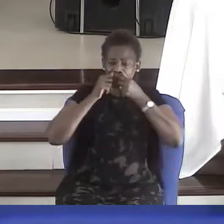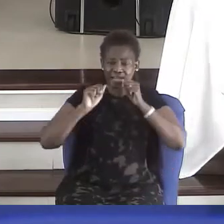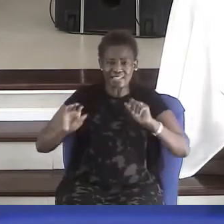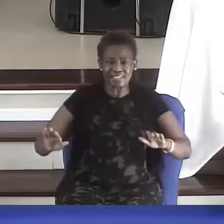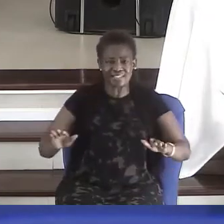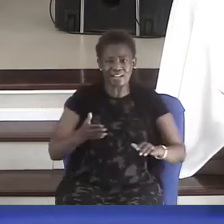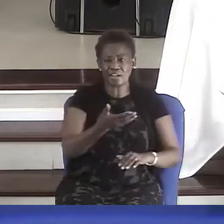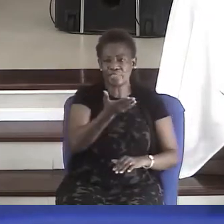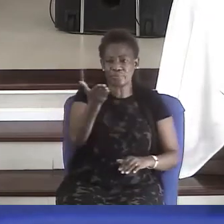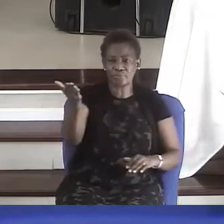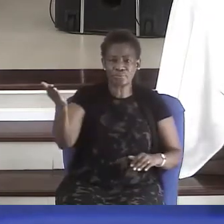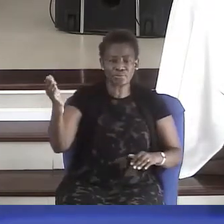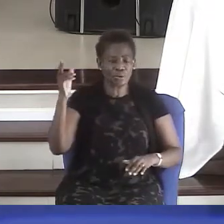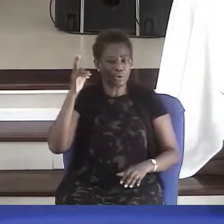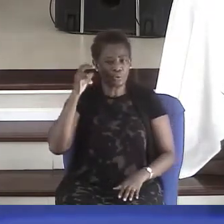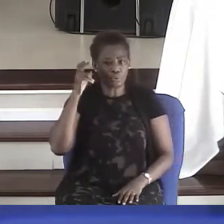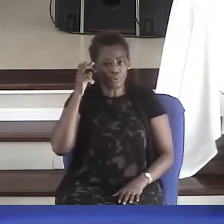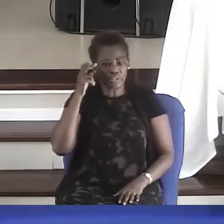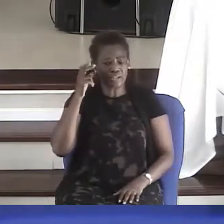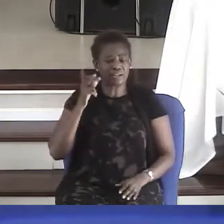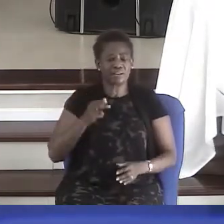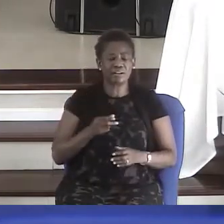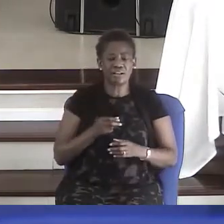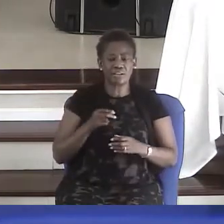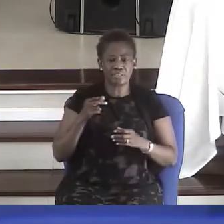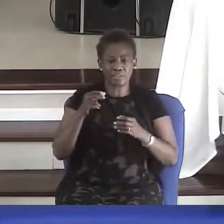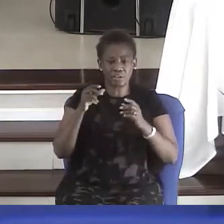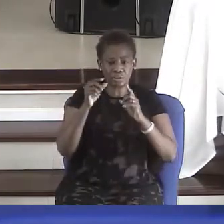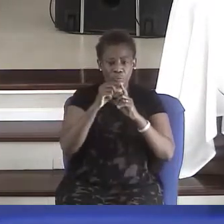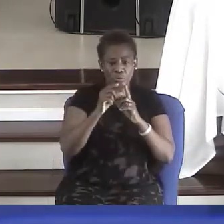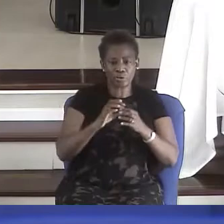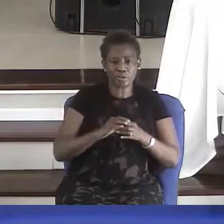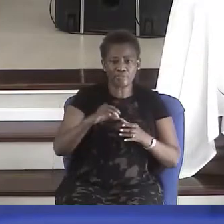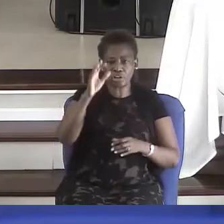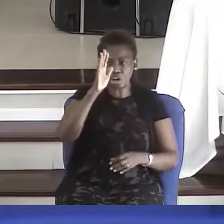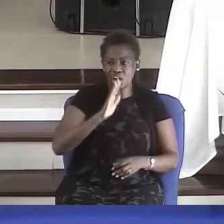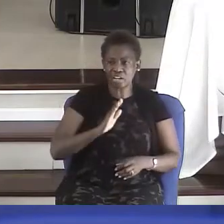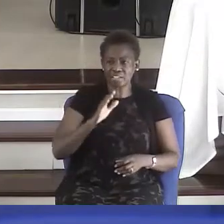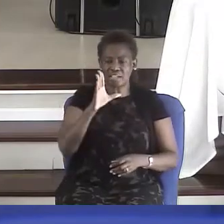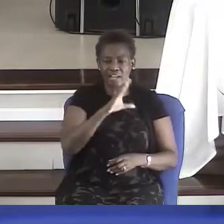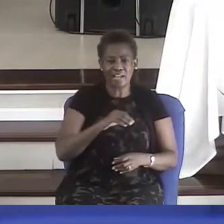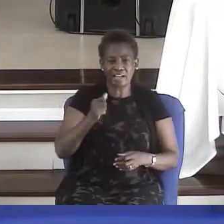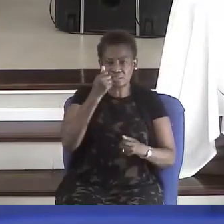it in practice," or obey it.